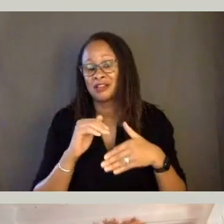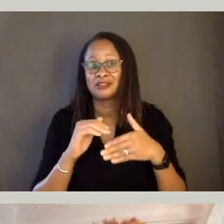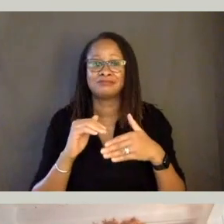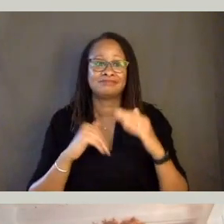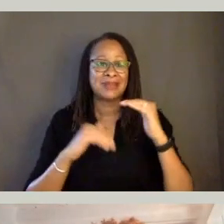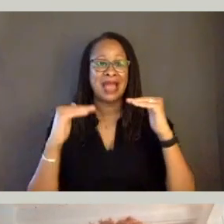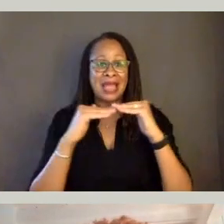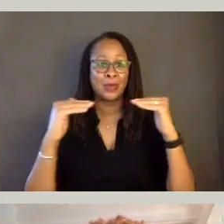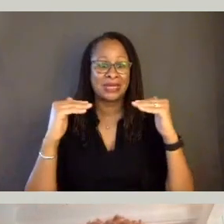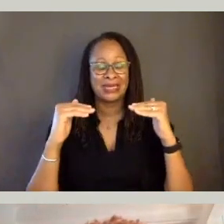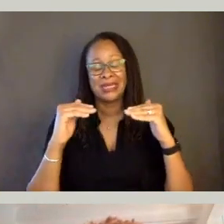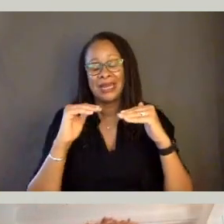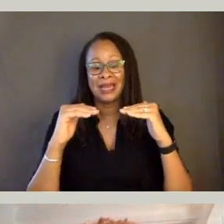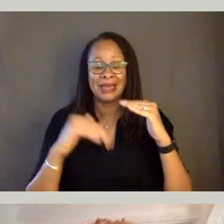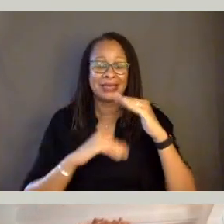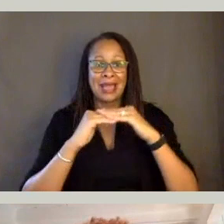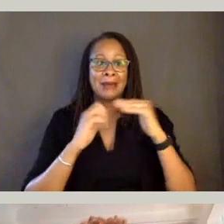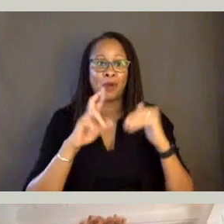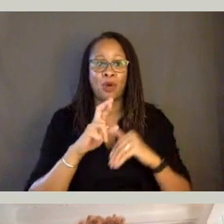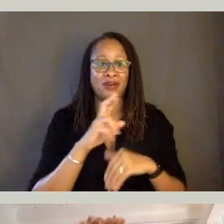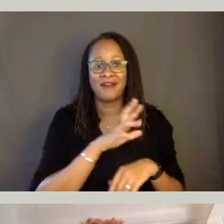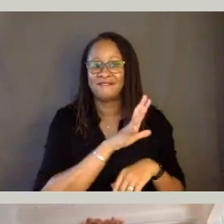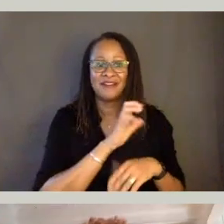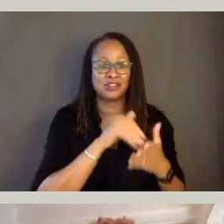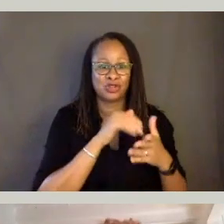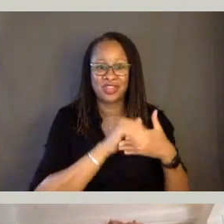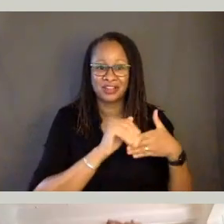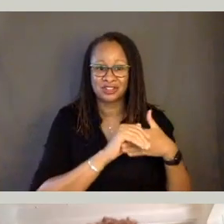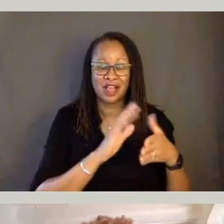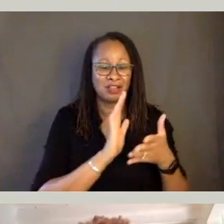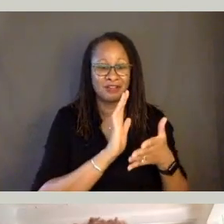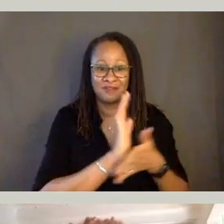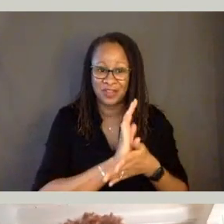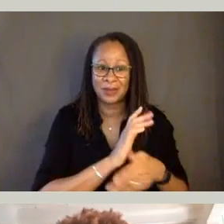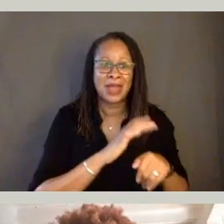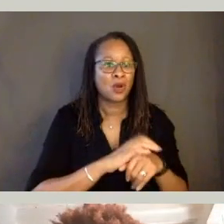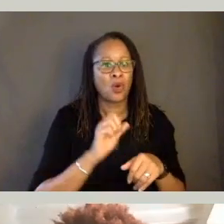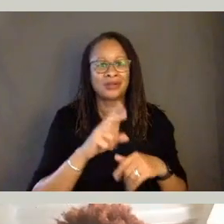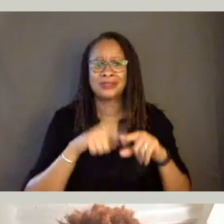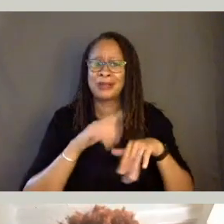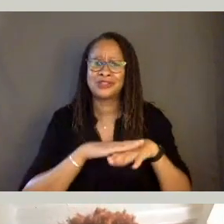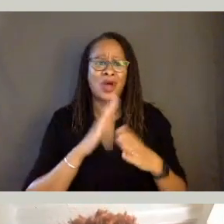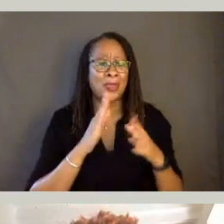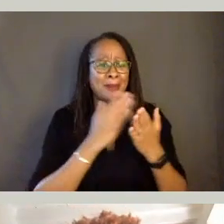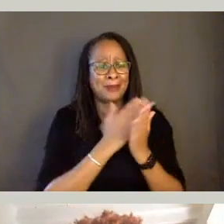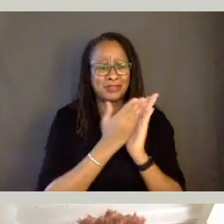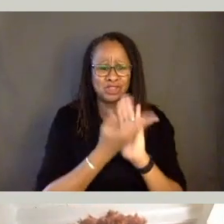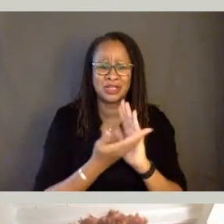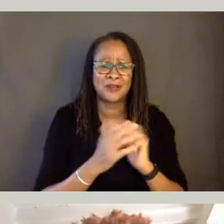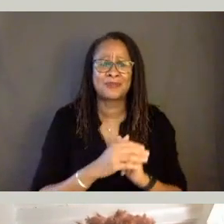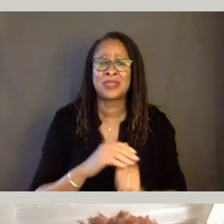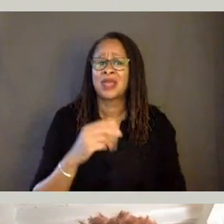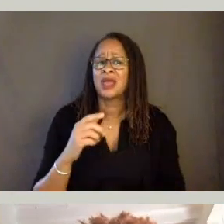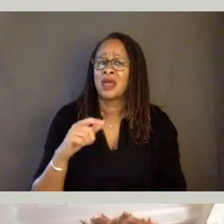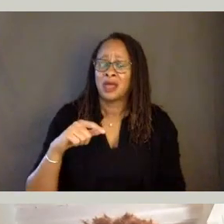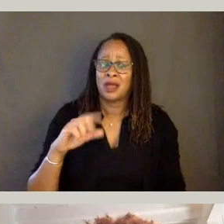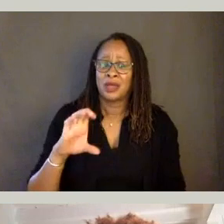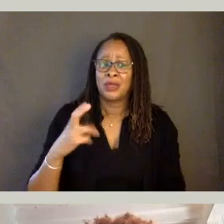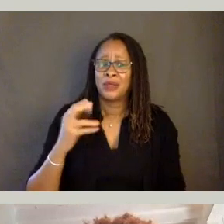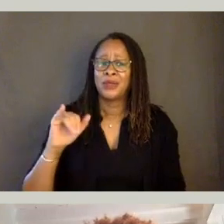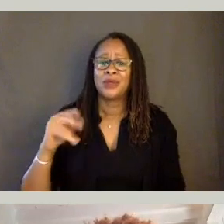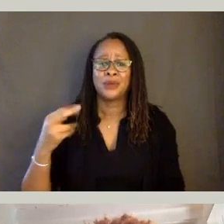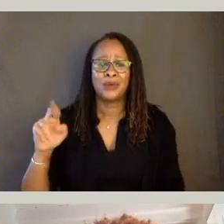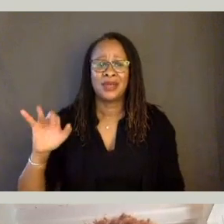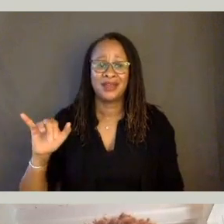film, or it might be like half the budget. It's just such a range based on the goals. And Chi-hui, I'd love to pivot to you here